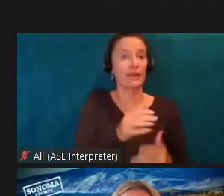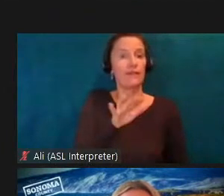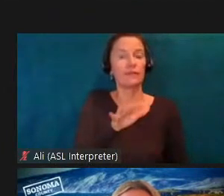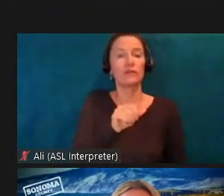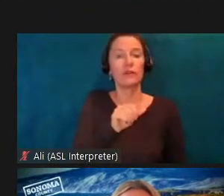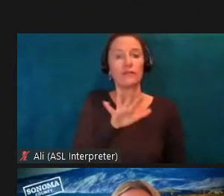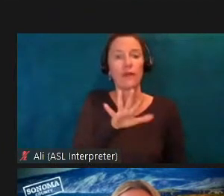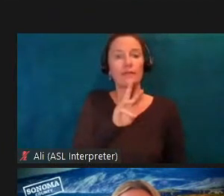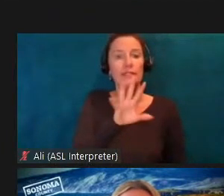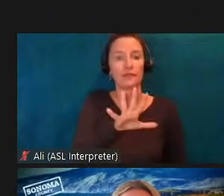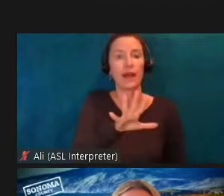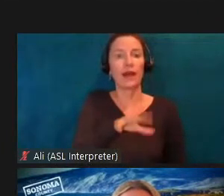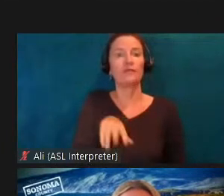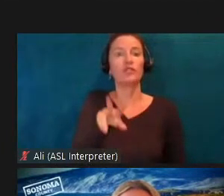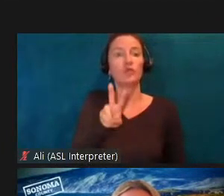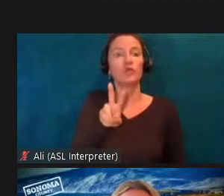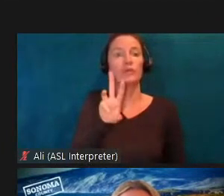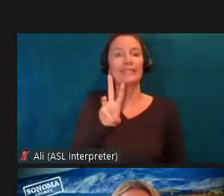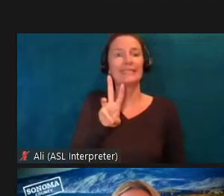565-2652,